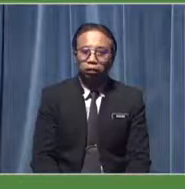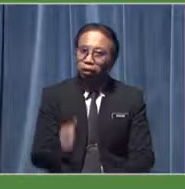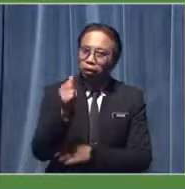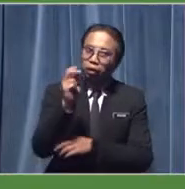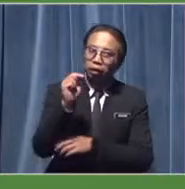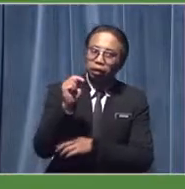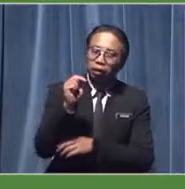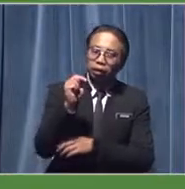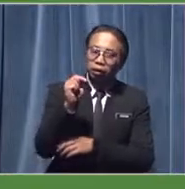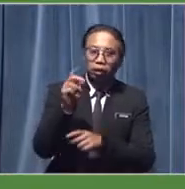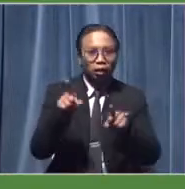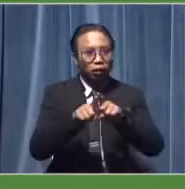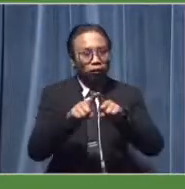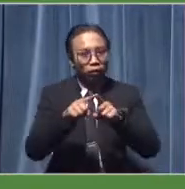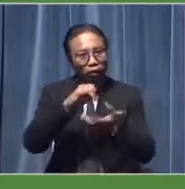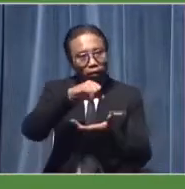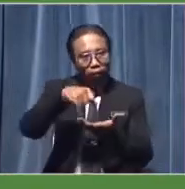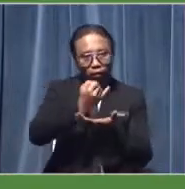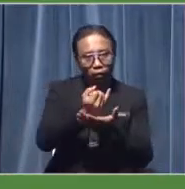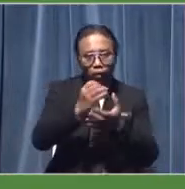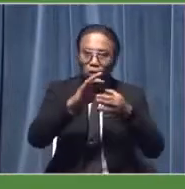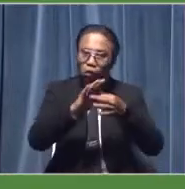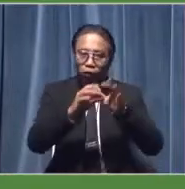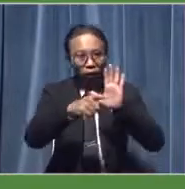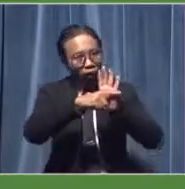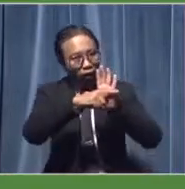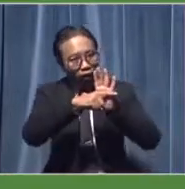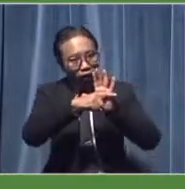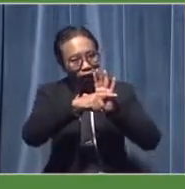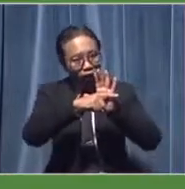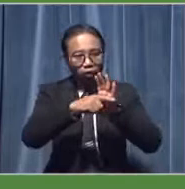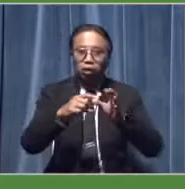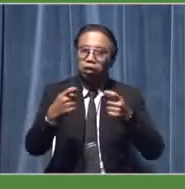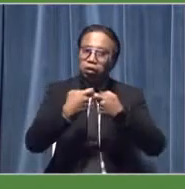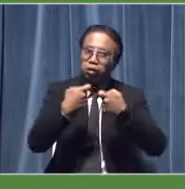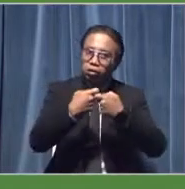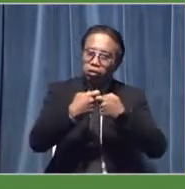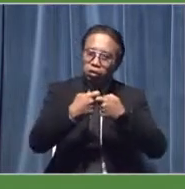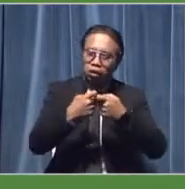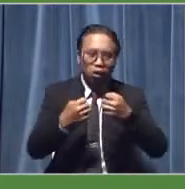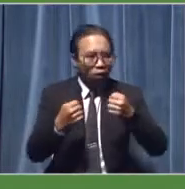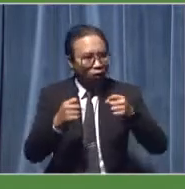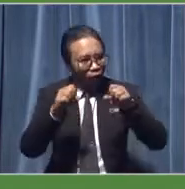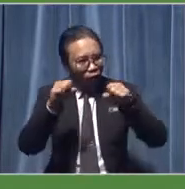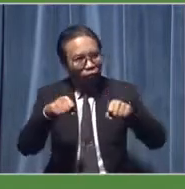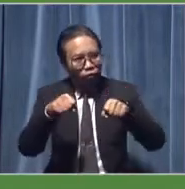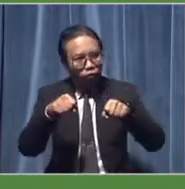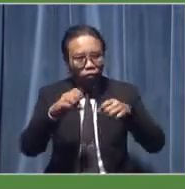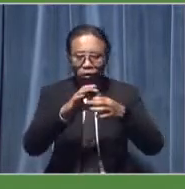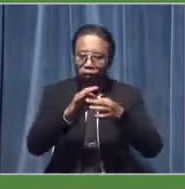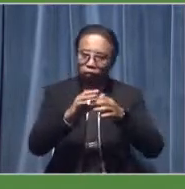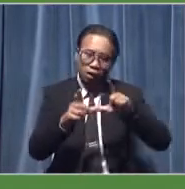An equivalent amount of negative charges is forced out of the left